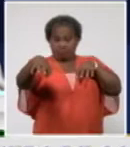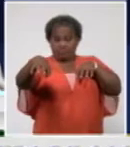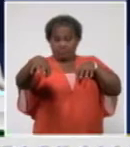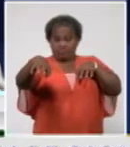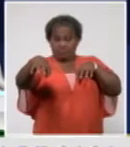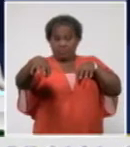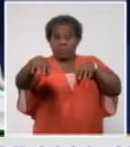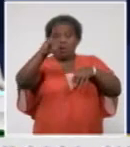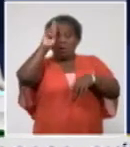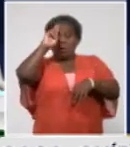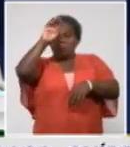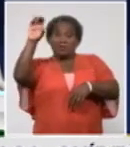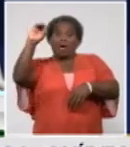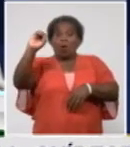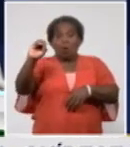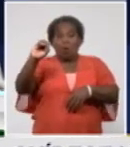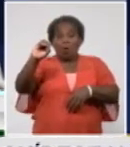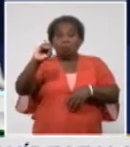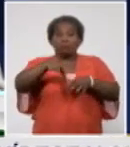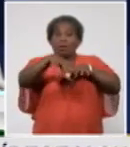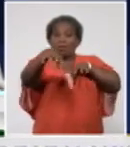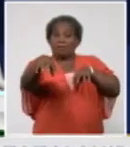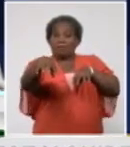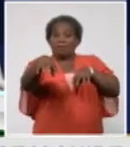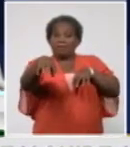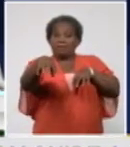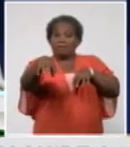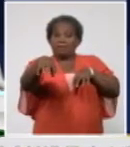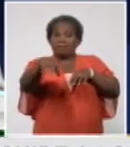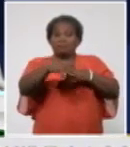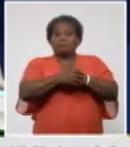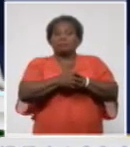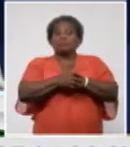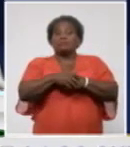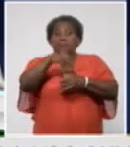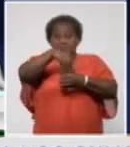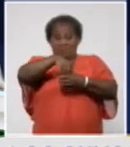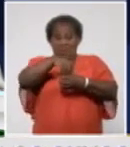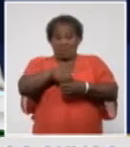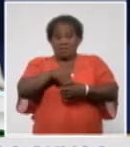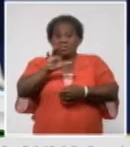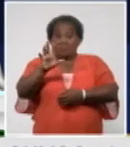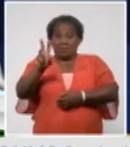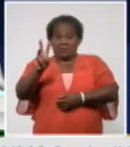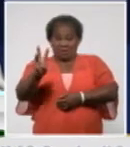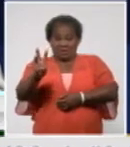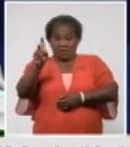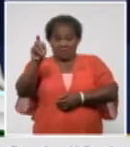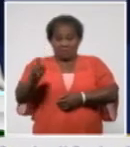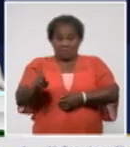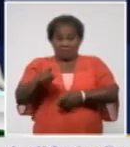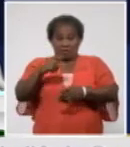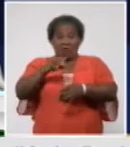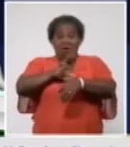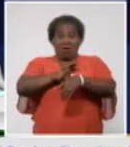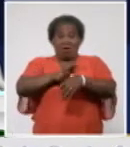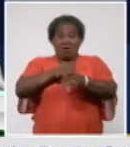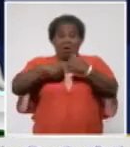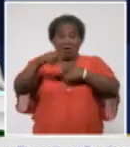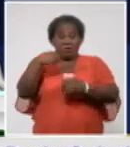None of the 57 patients contracted the disease abroad, hence all of them are autochthonous